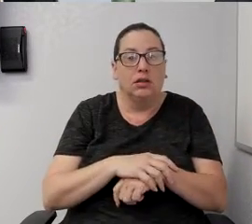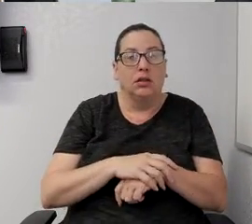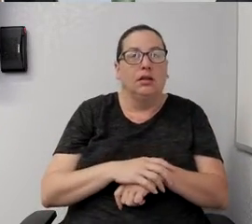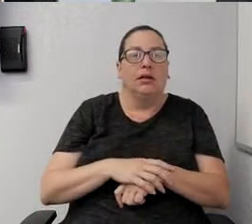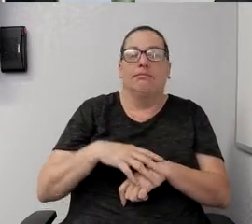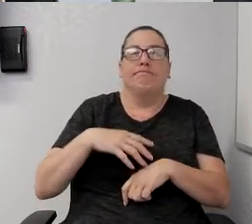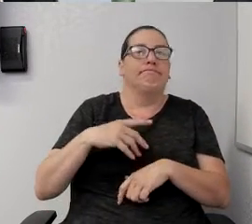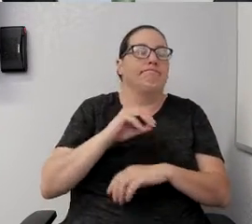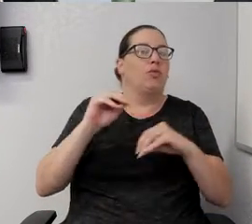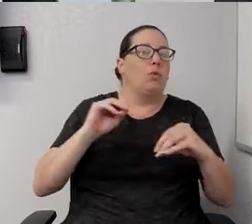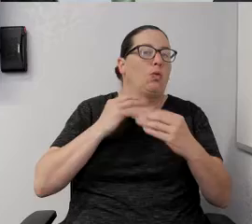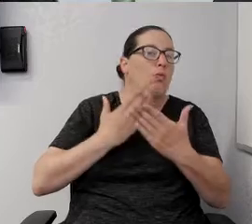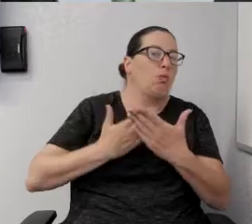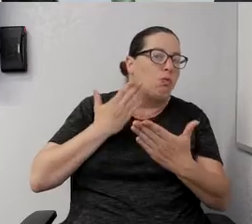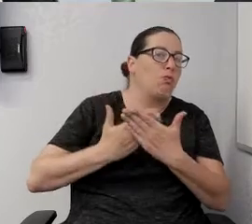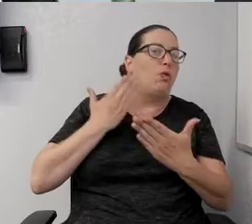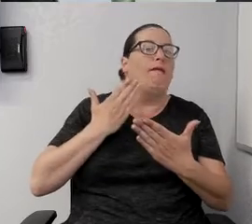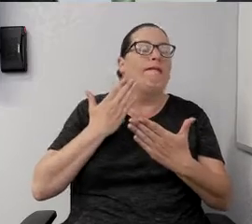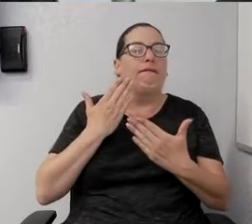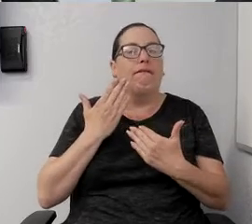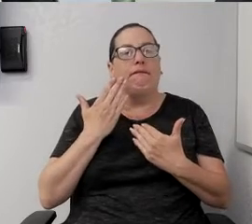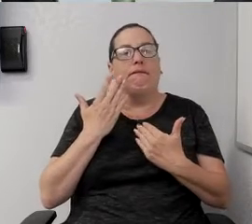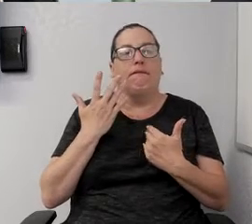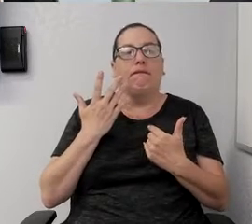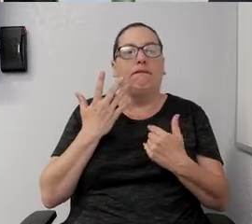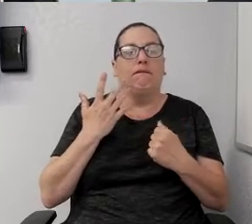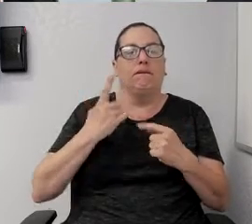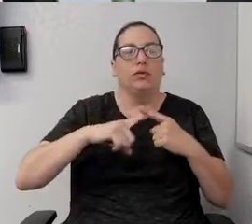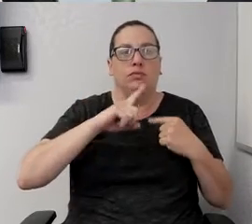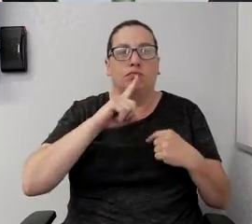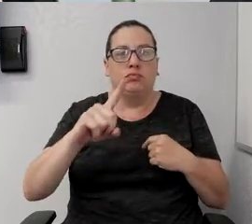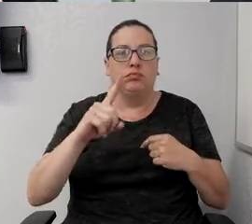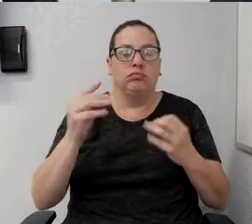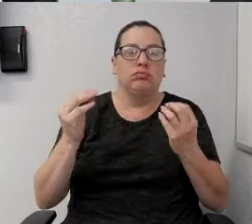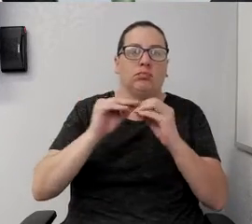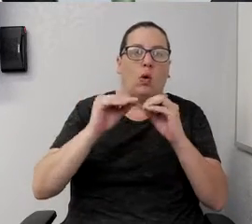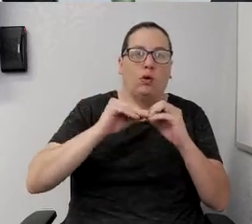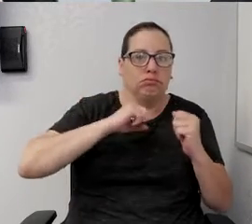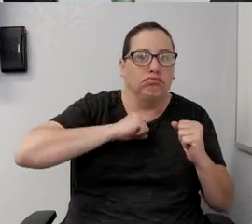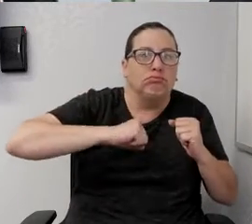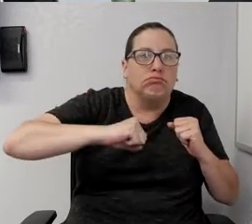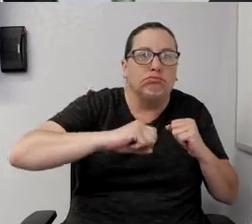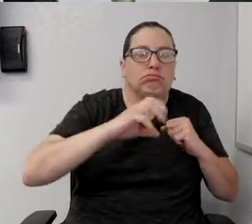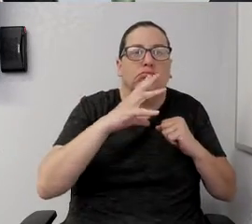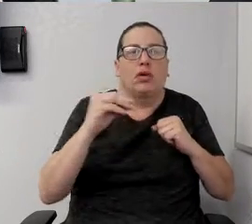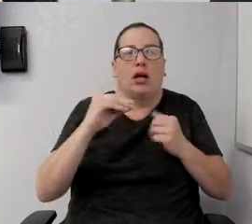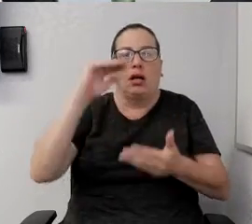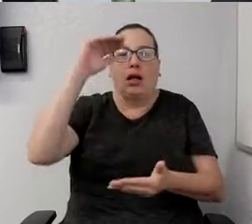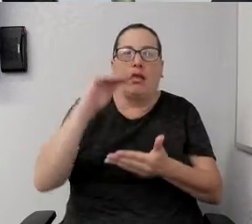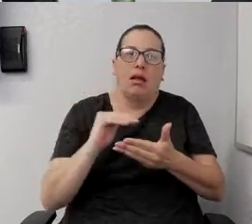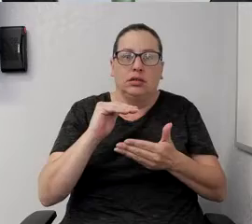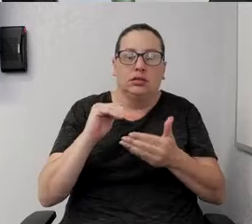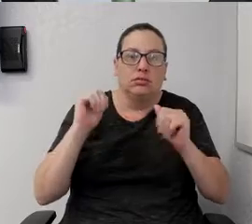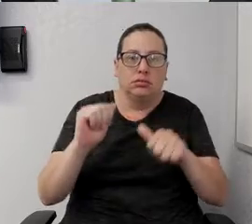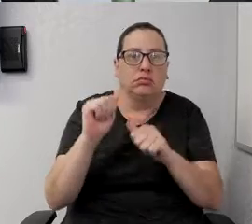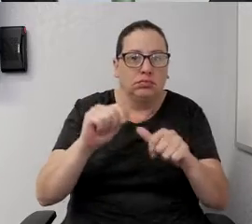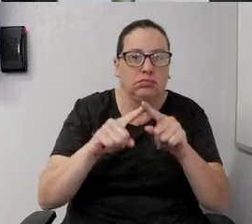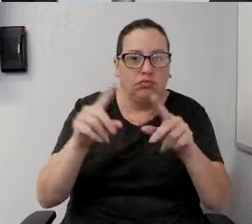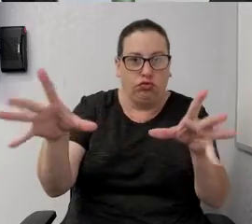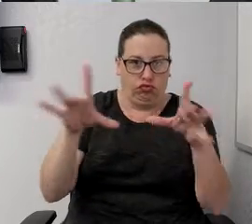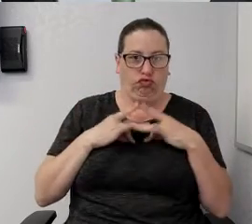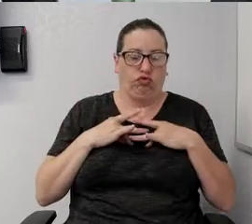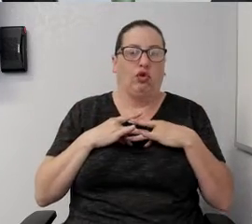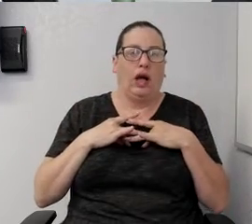not proven to be more immune or less susceptible to contracting